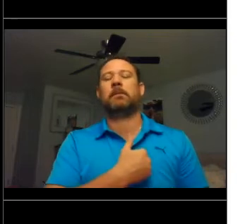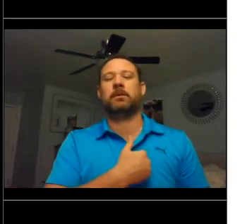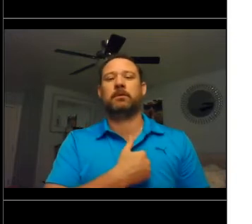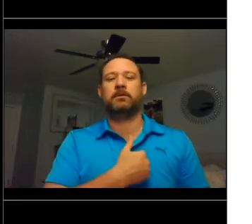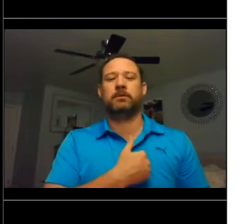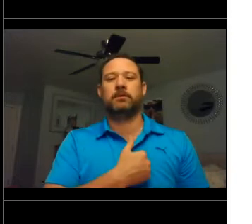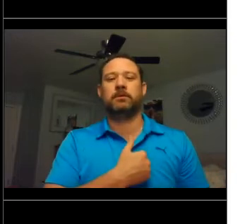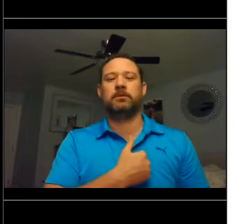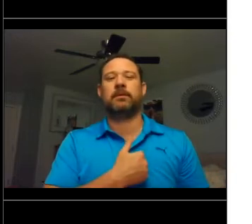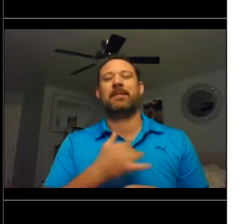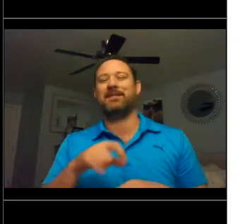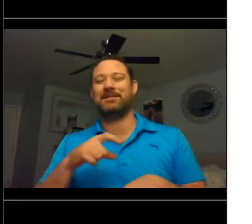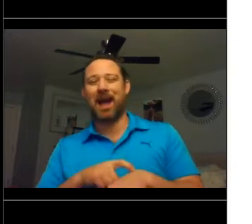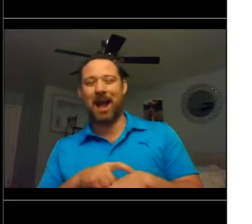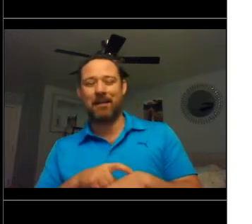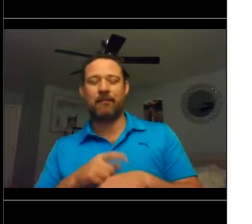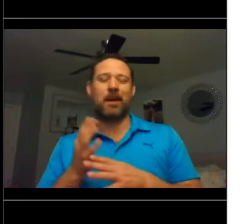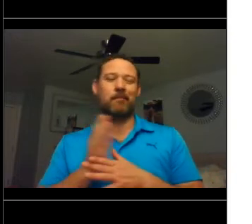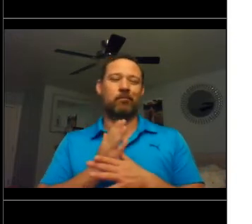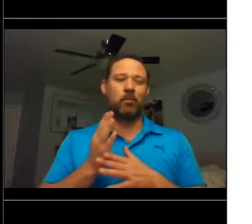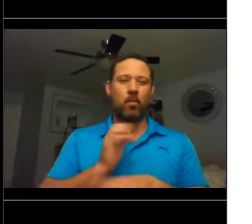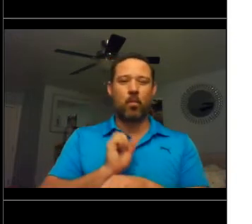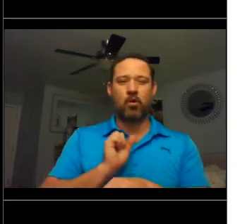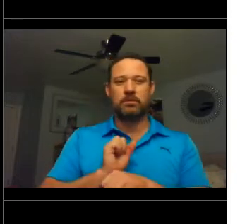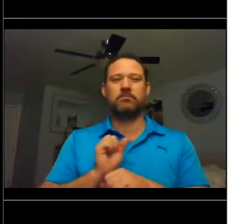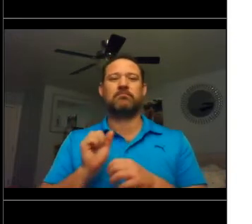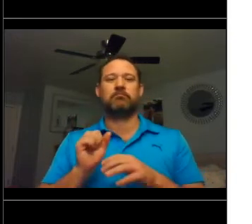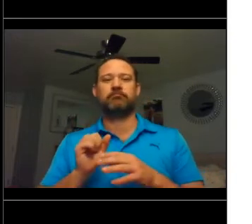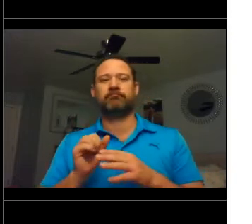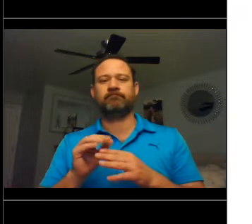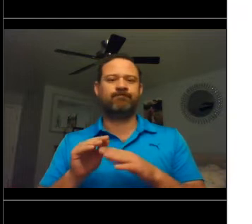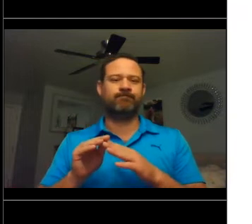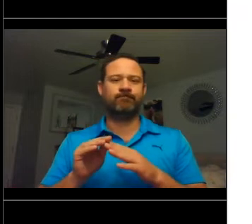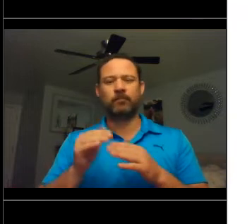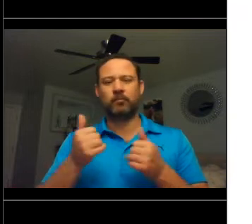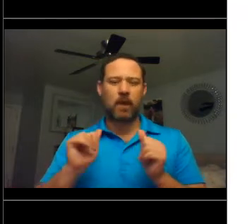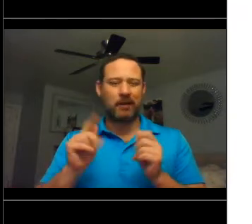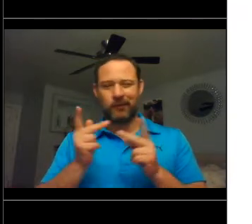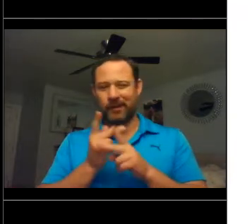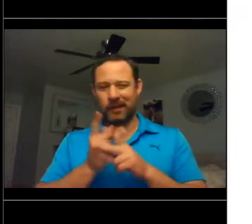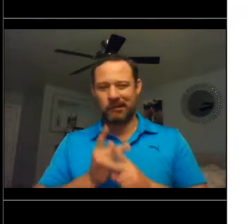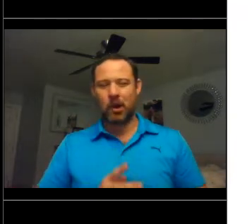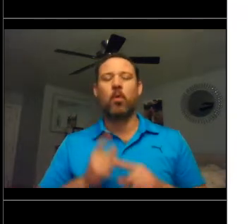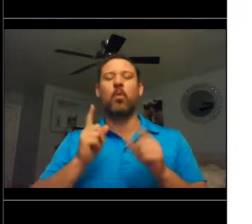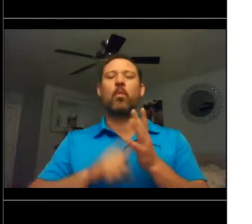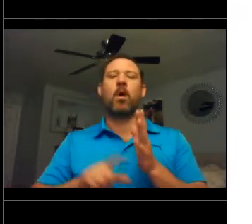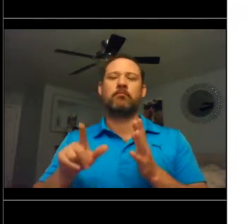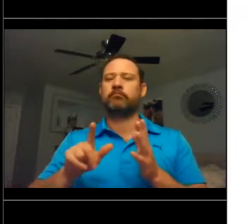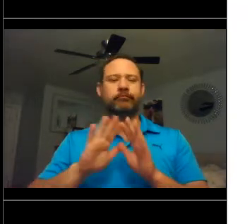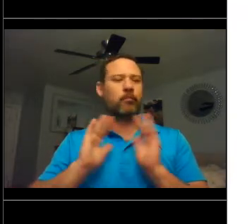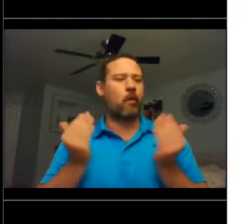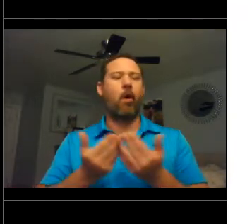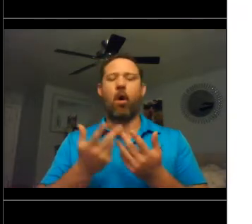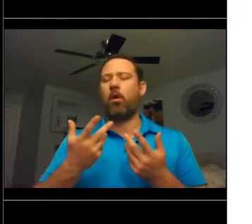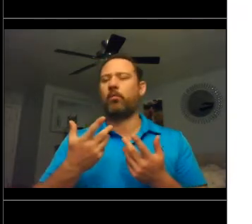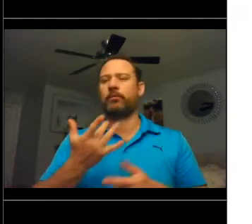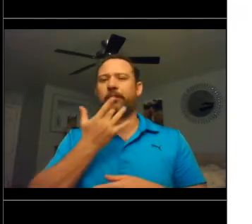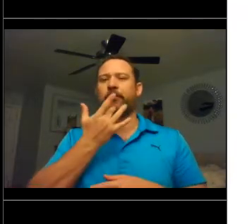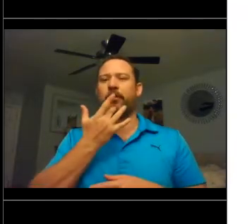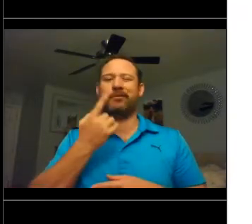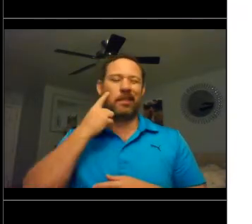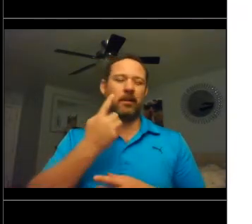time frame works for them, or massaging it a little bit to see what the collective would like to have. So again, I think 3 to